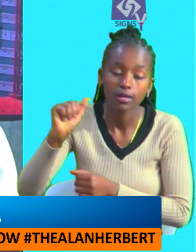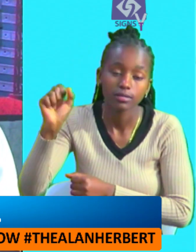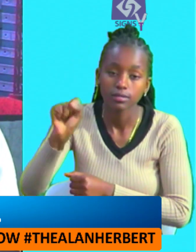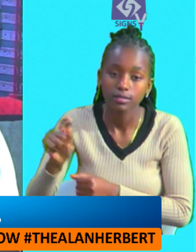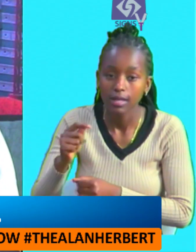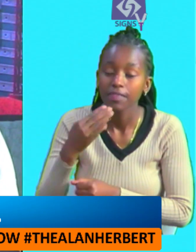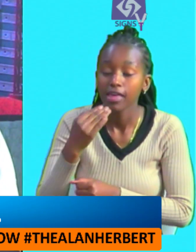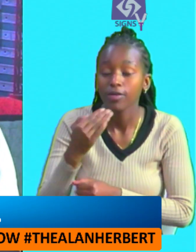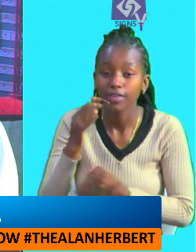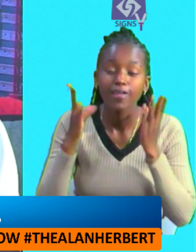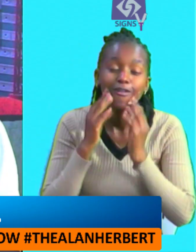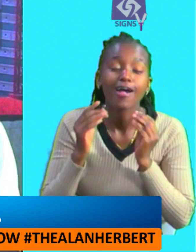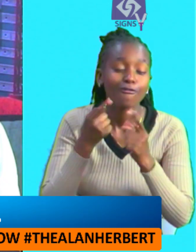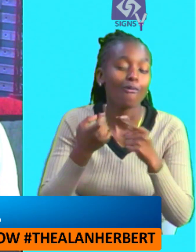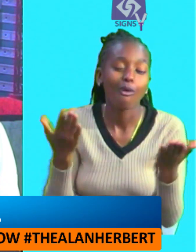you're watching us from.